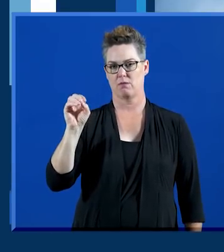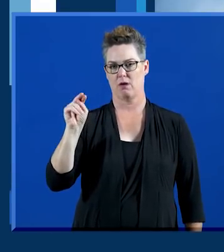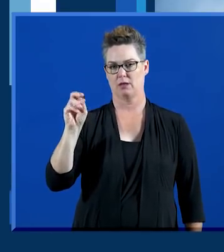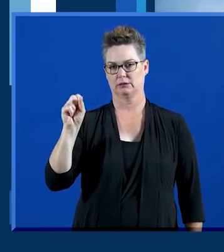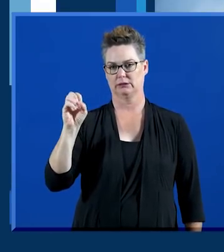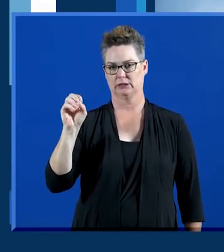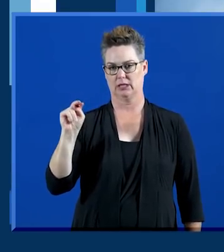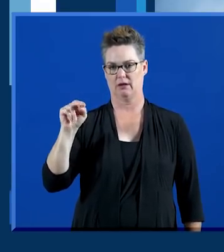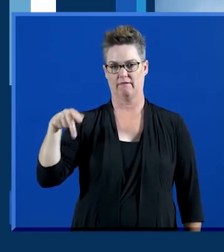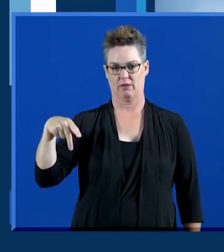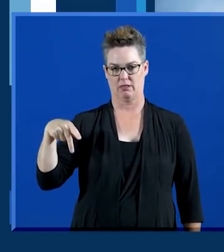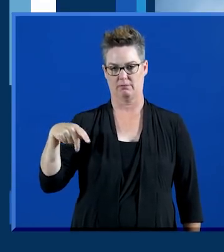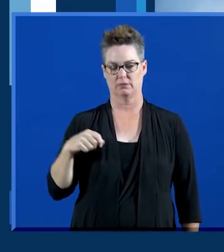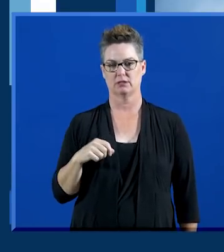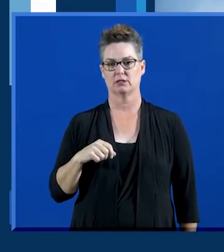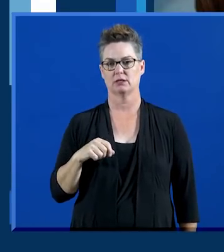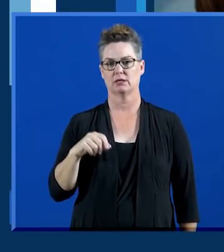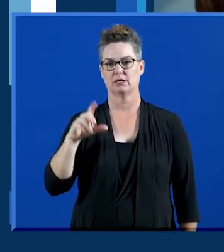Bronson Phillips.